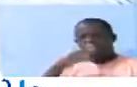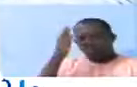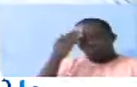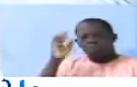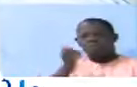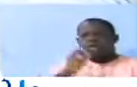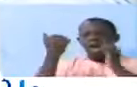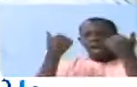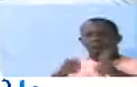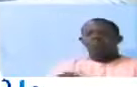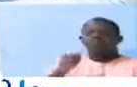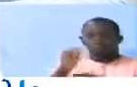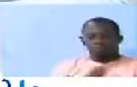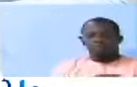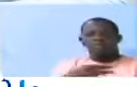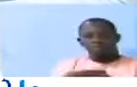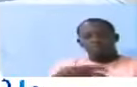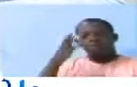periods.